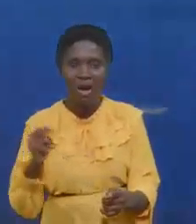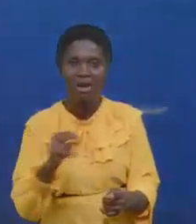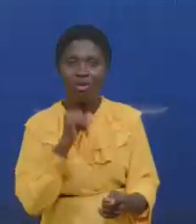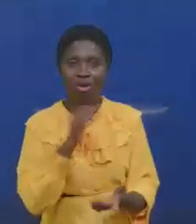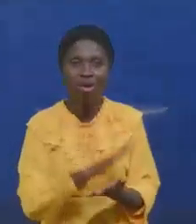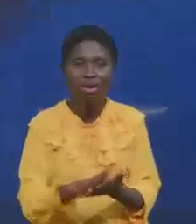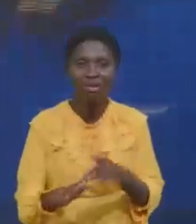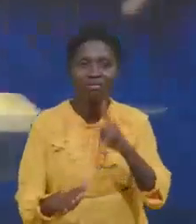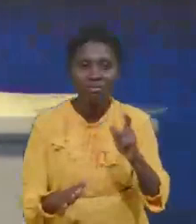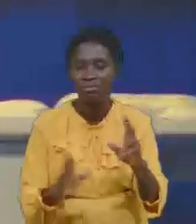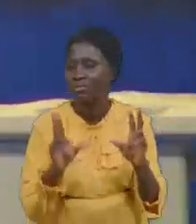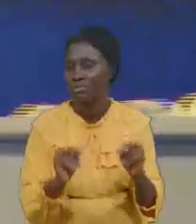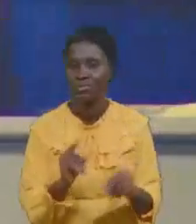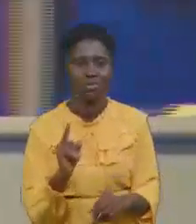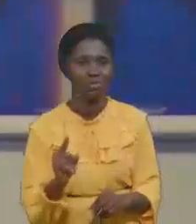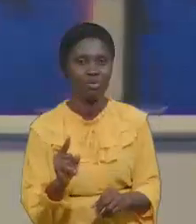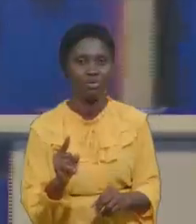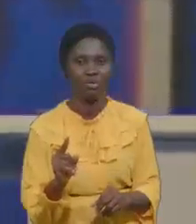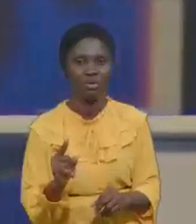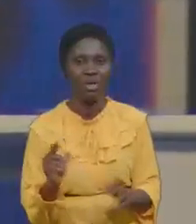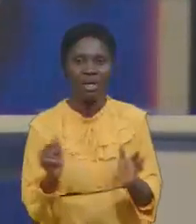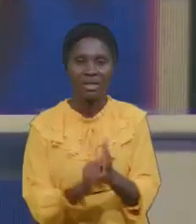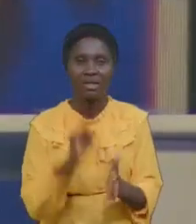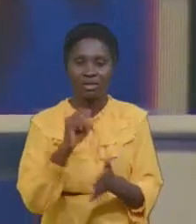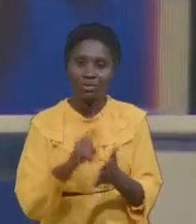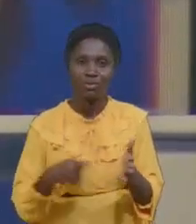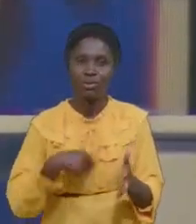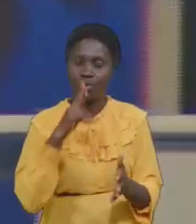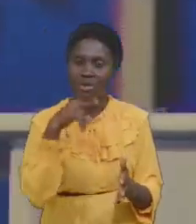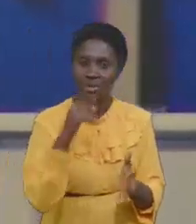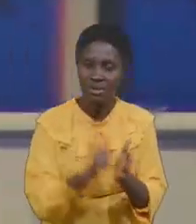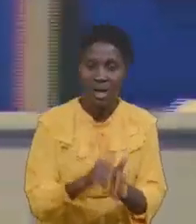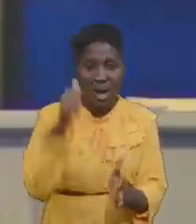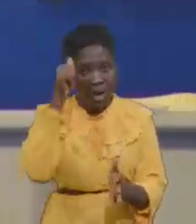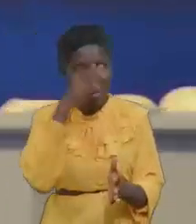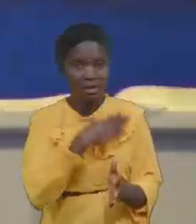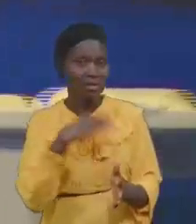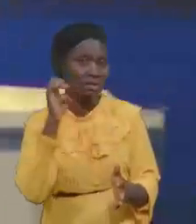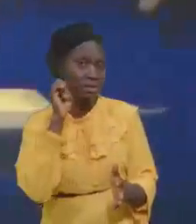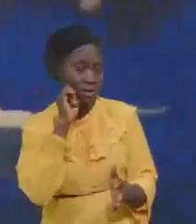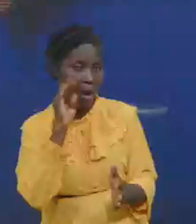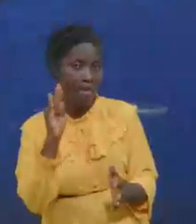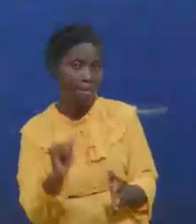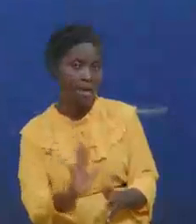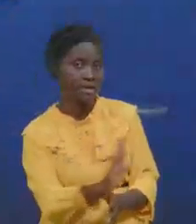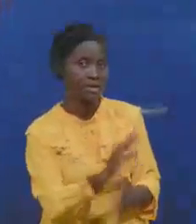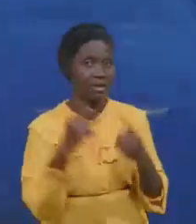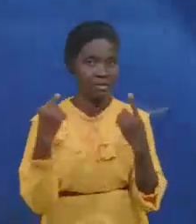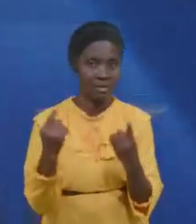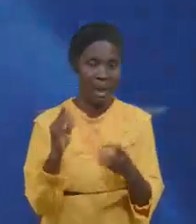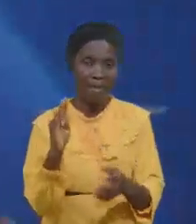one. What's that saying? Adam and Eve, by their sin, by